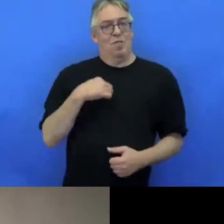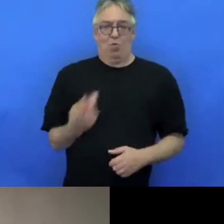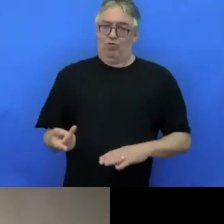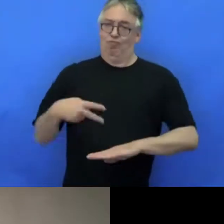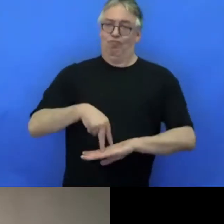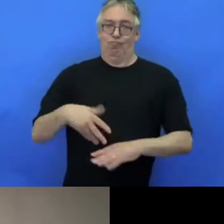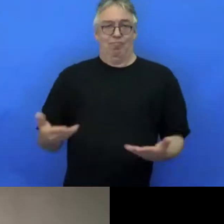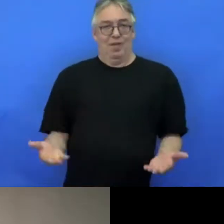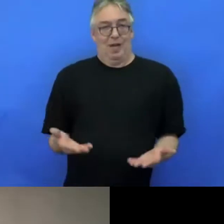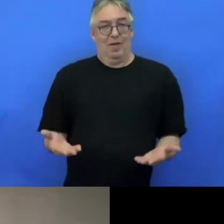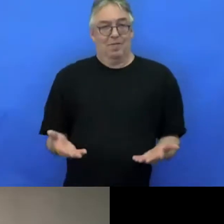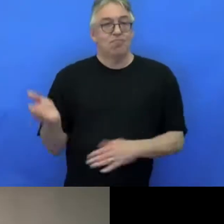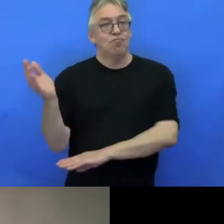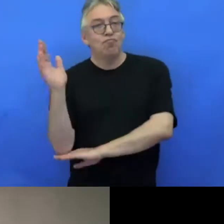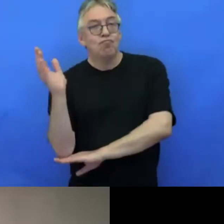here.